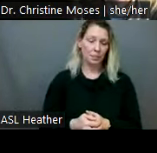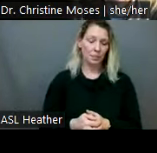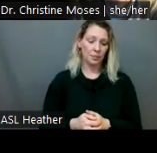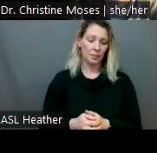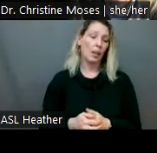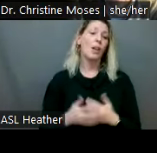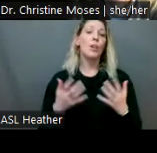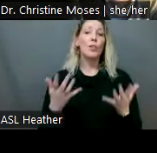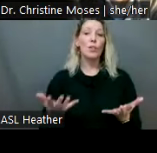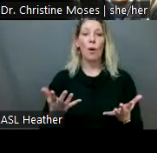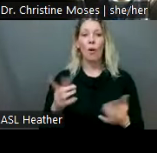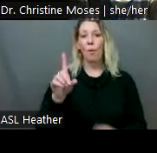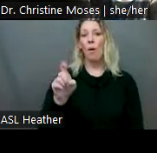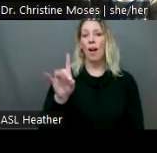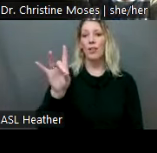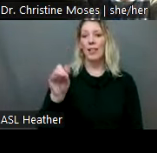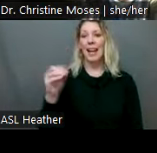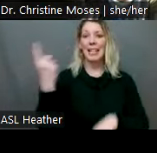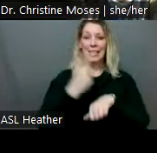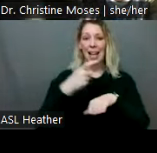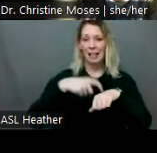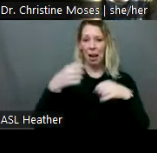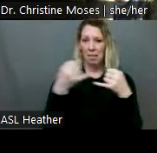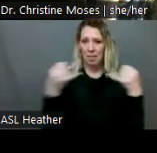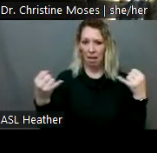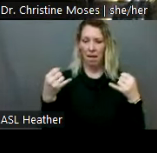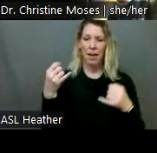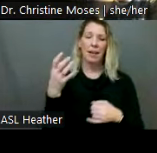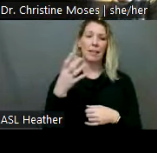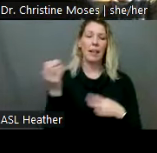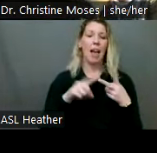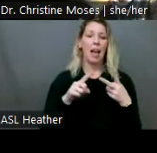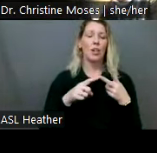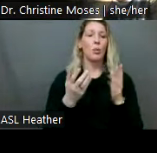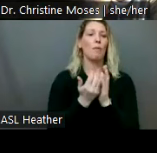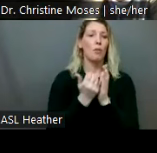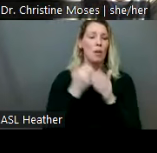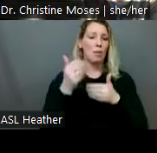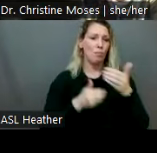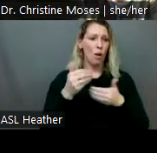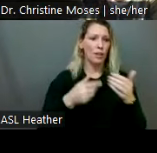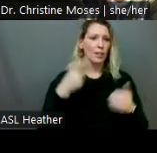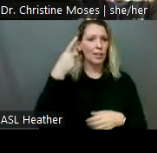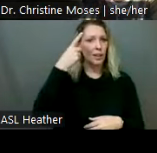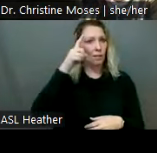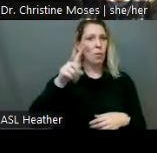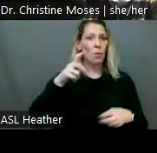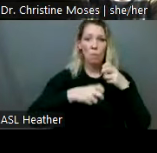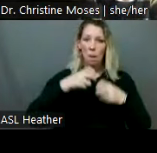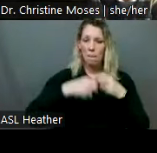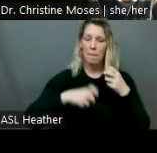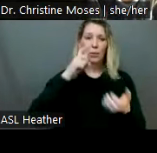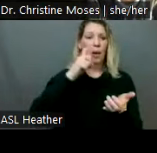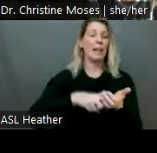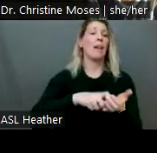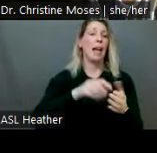So just the 180-day timeline and this thing about reviewing the process for problems to identify and